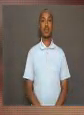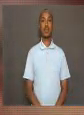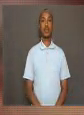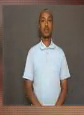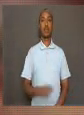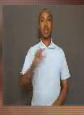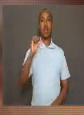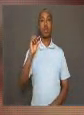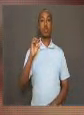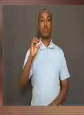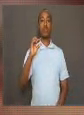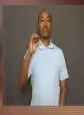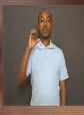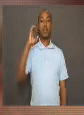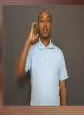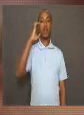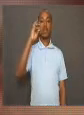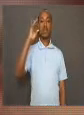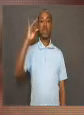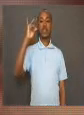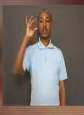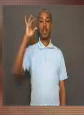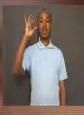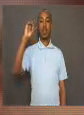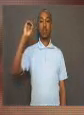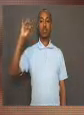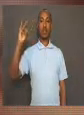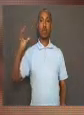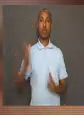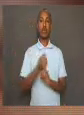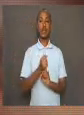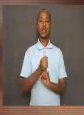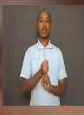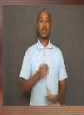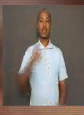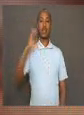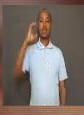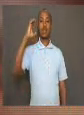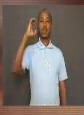A lot of citrus fruits contain citric acid.